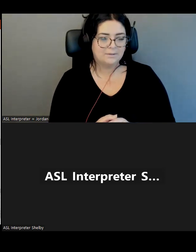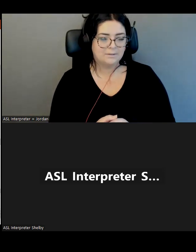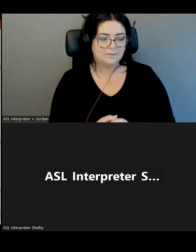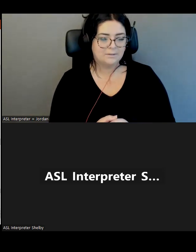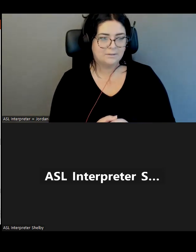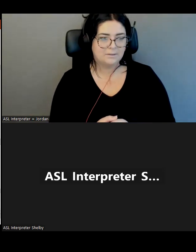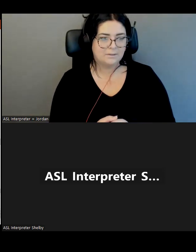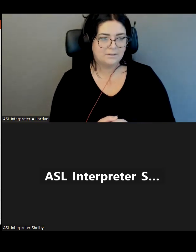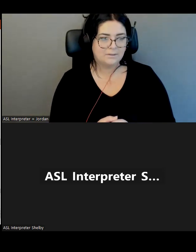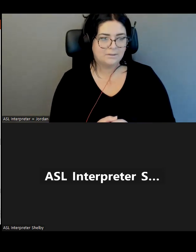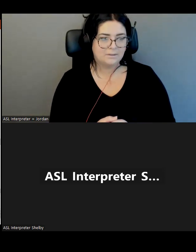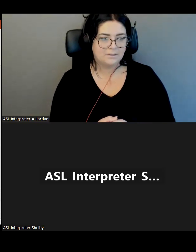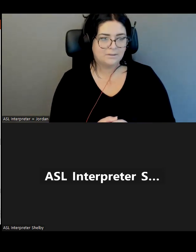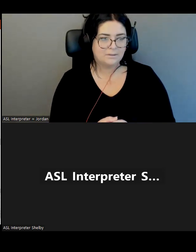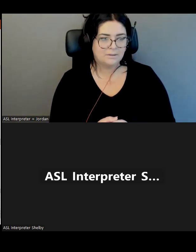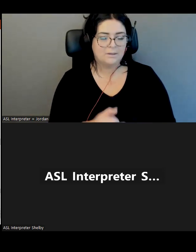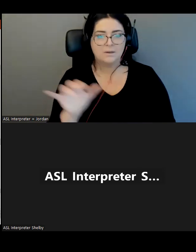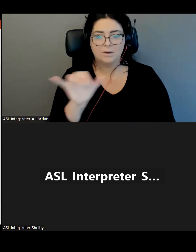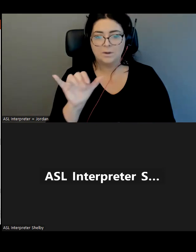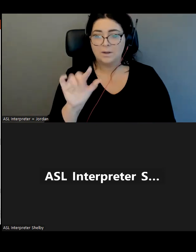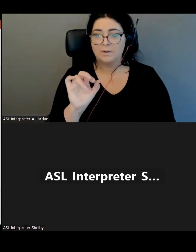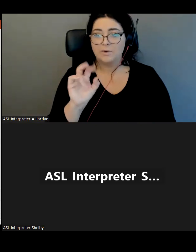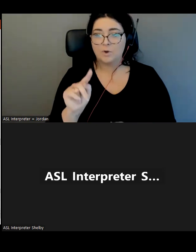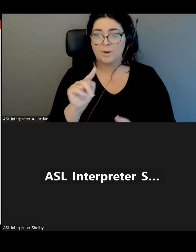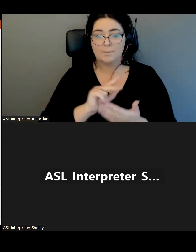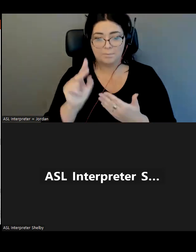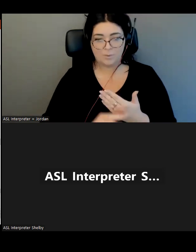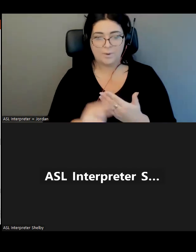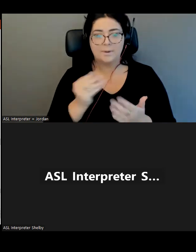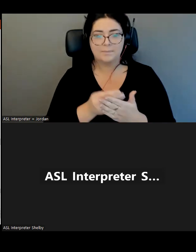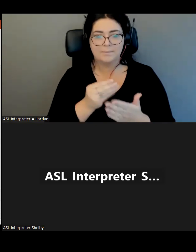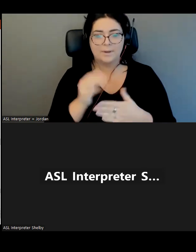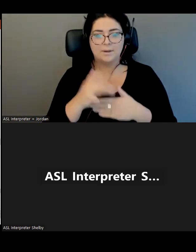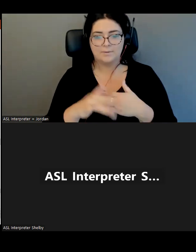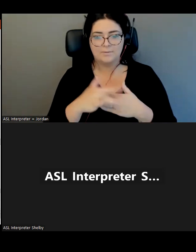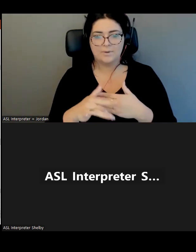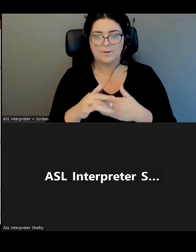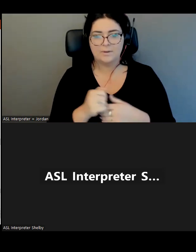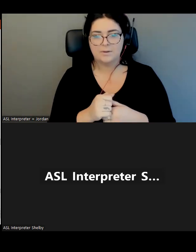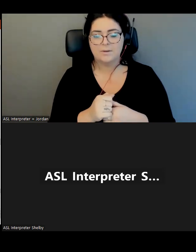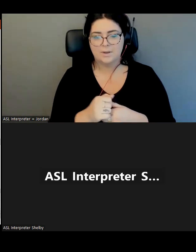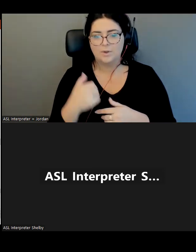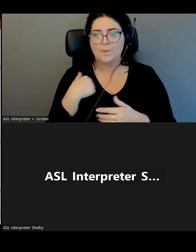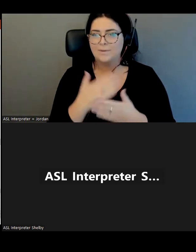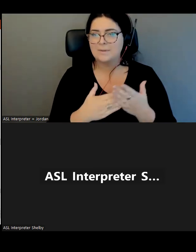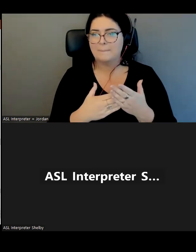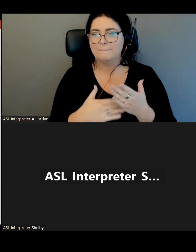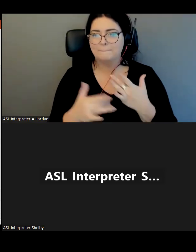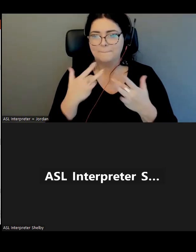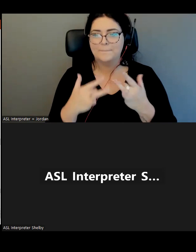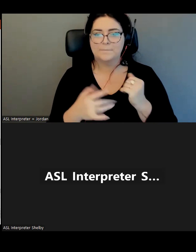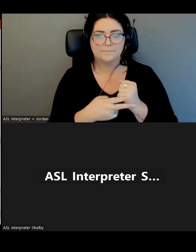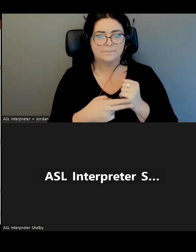We also have a grants program and funding available. So we have what some people call discretionary funds. We call it community